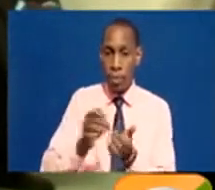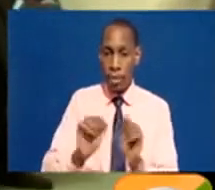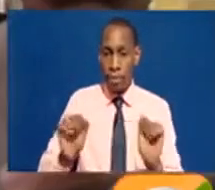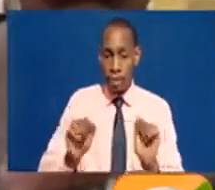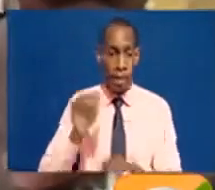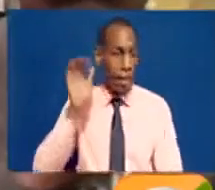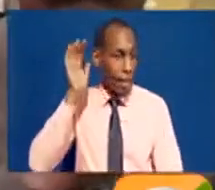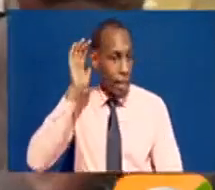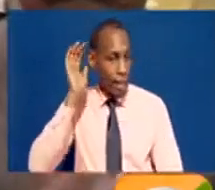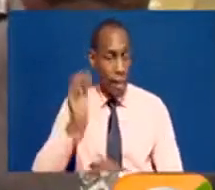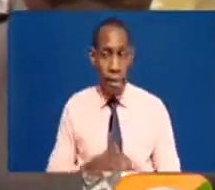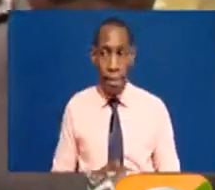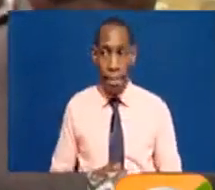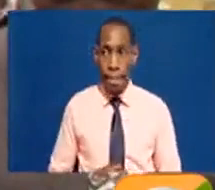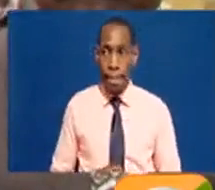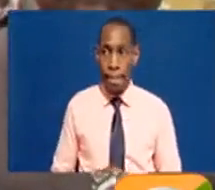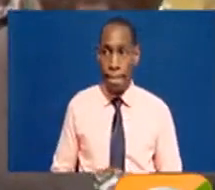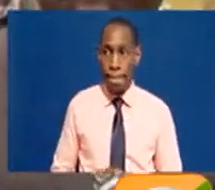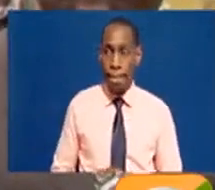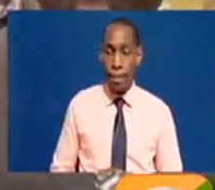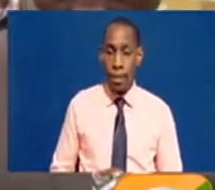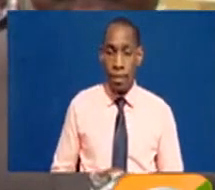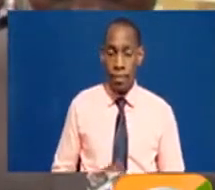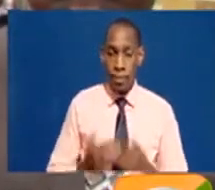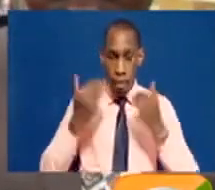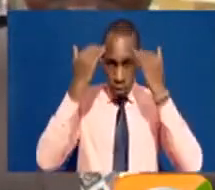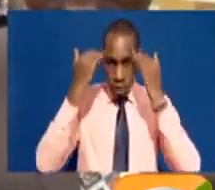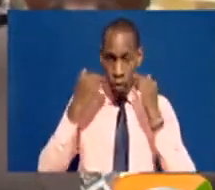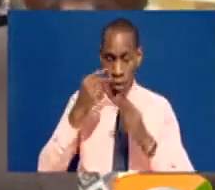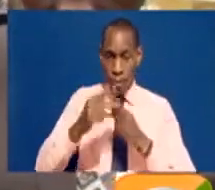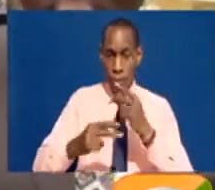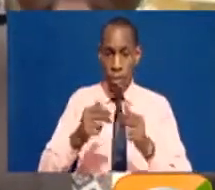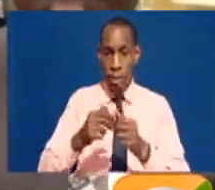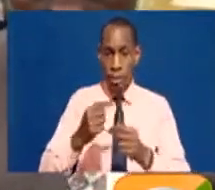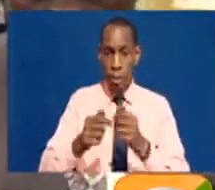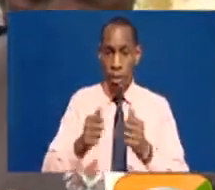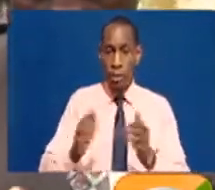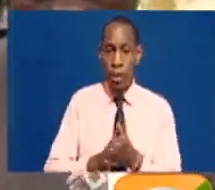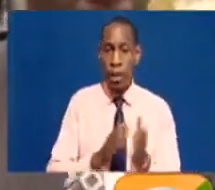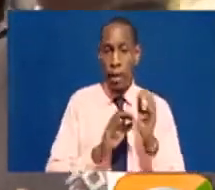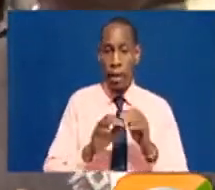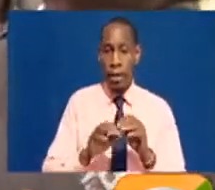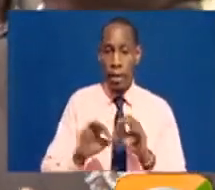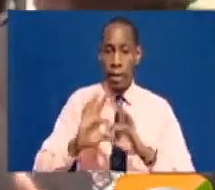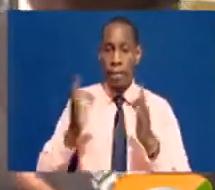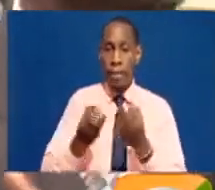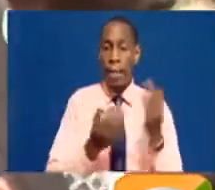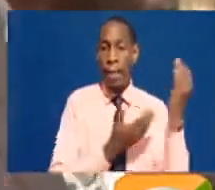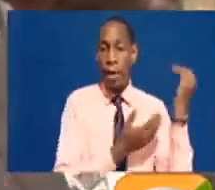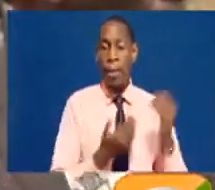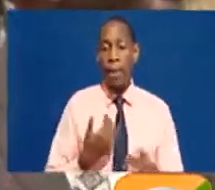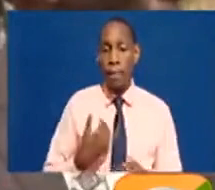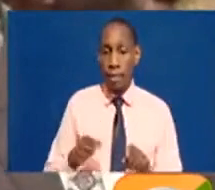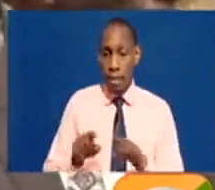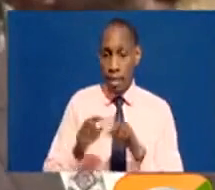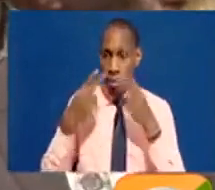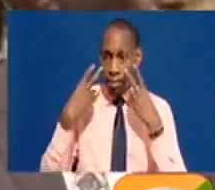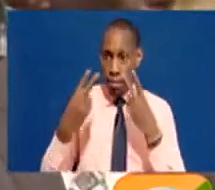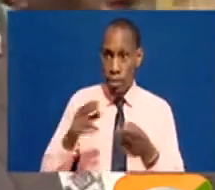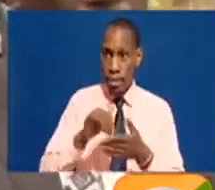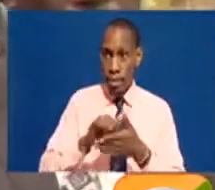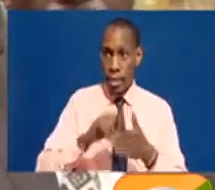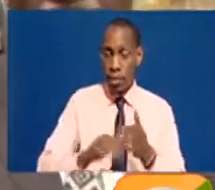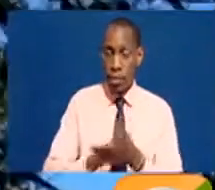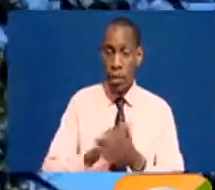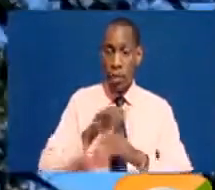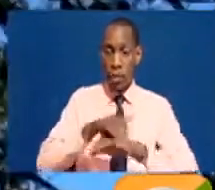Vile taratibu ya koti imeendeshwa leo, tunaimani naye kama familia na tunaona ya kwamba